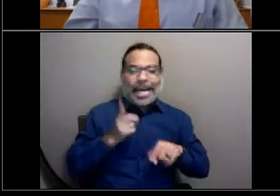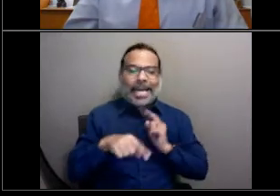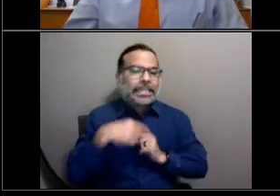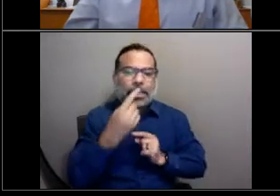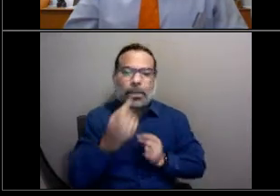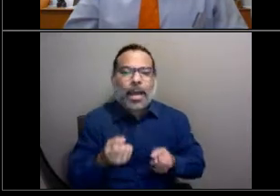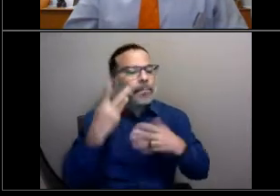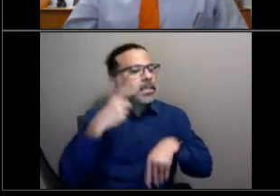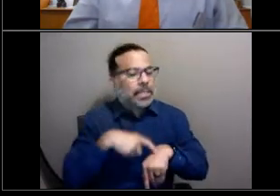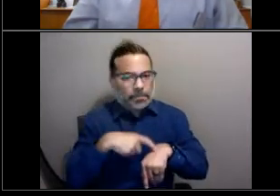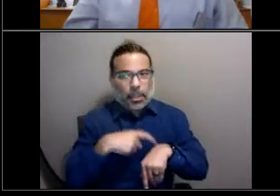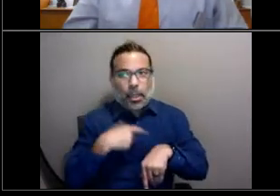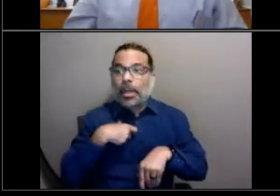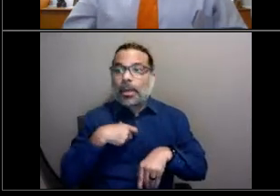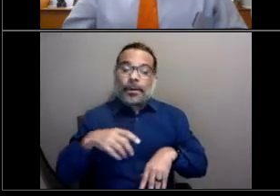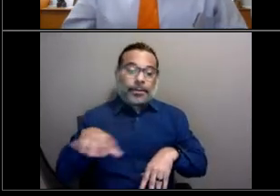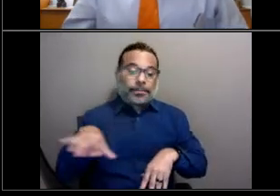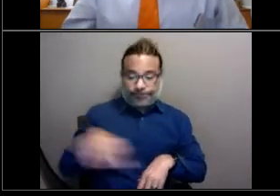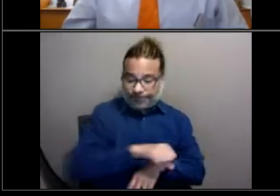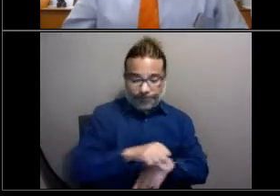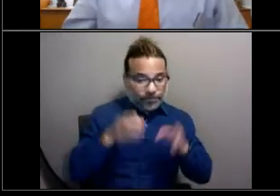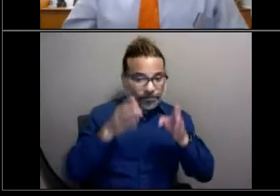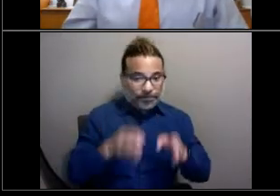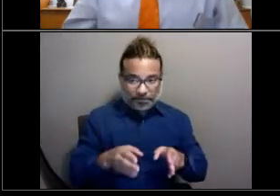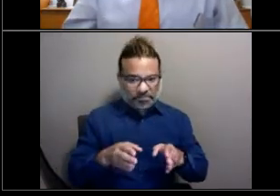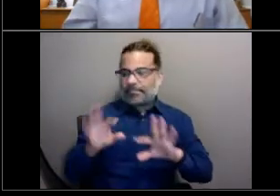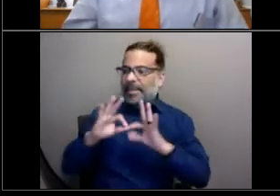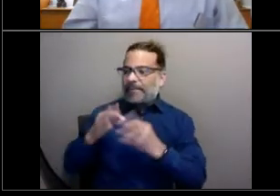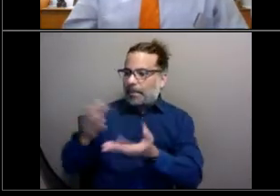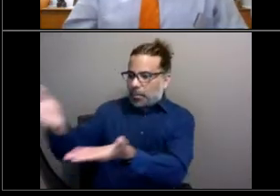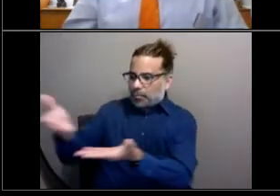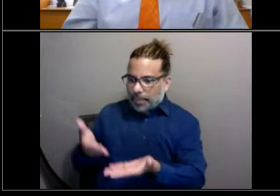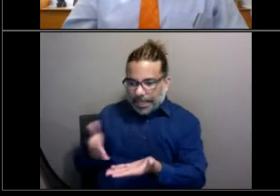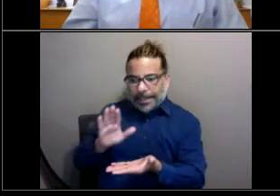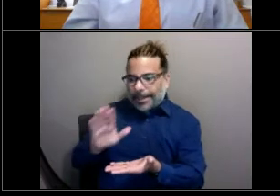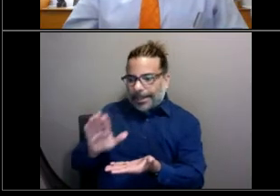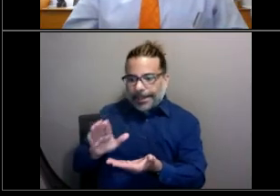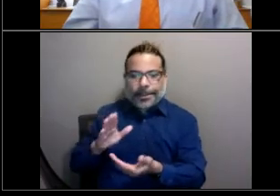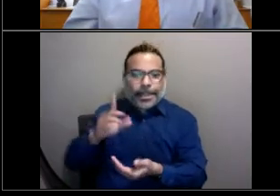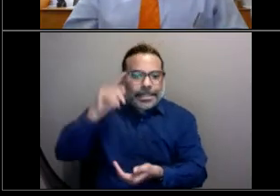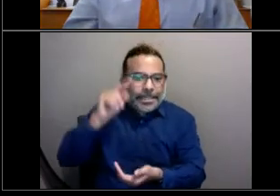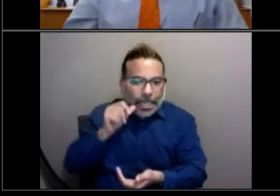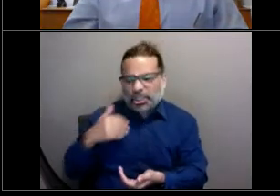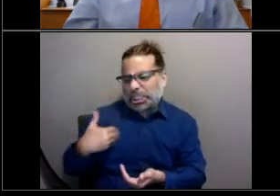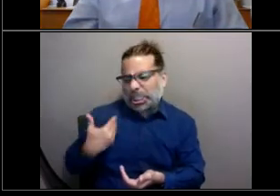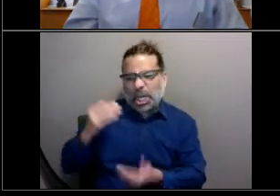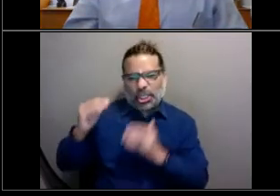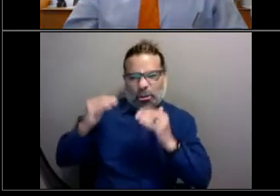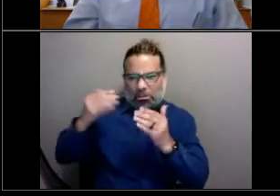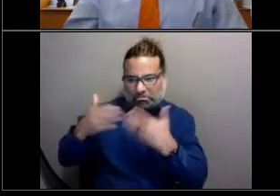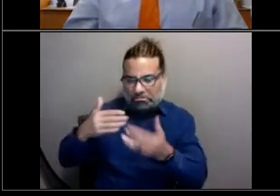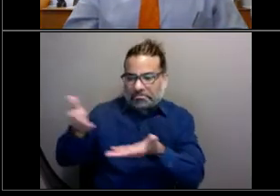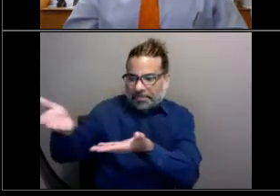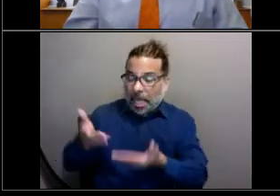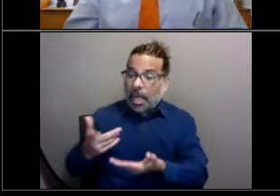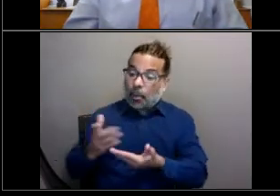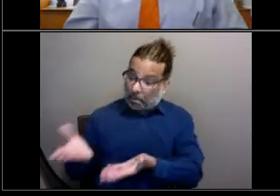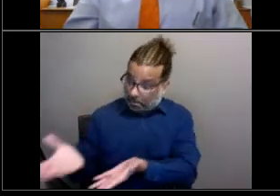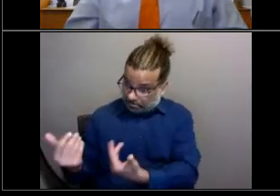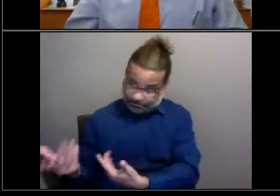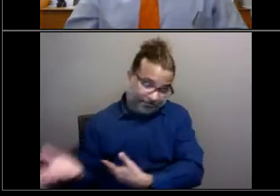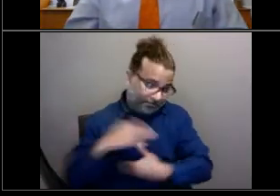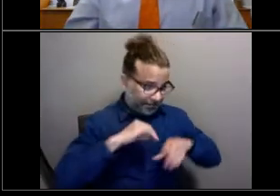we would take an individual, a family would bring in their teenager or young adult. We would take that individual, train them,